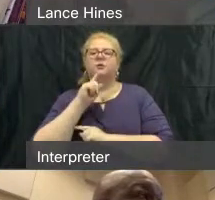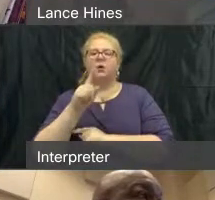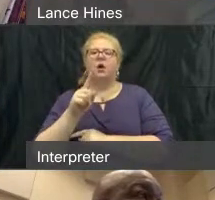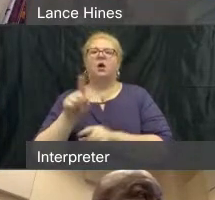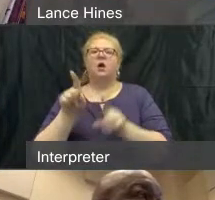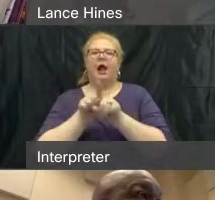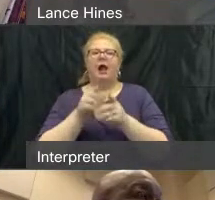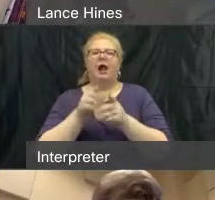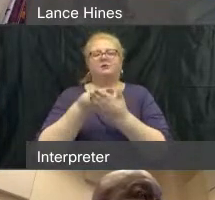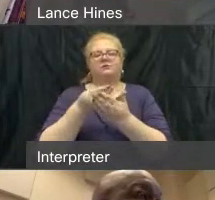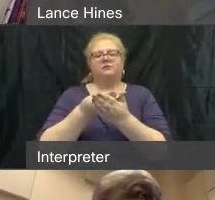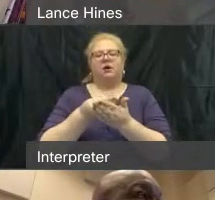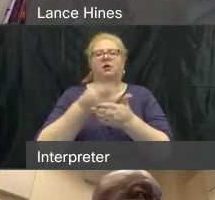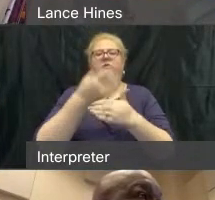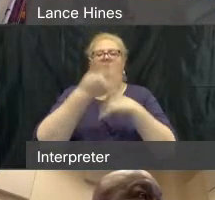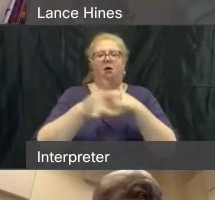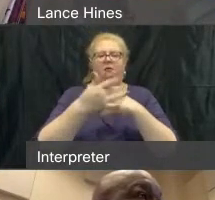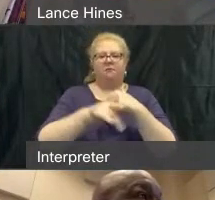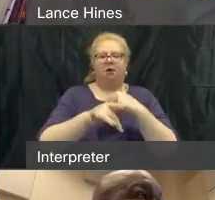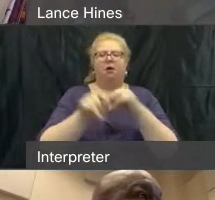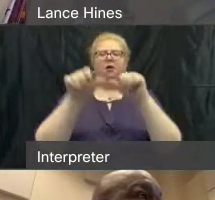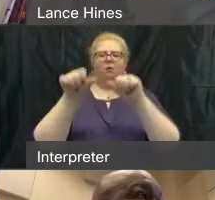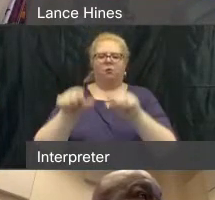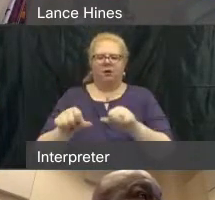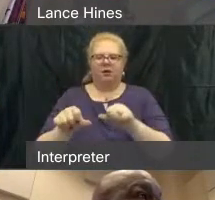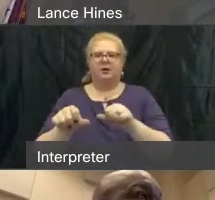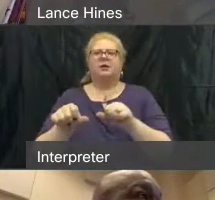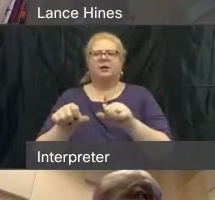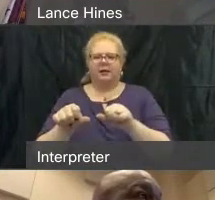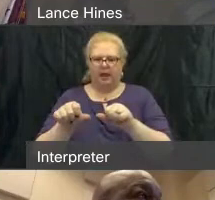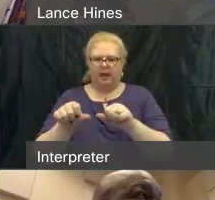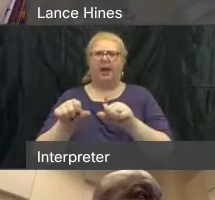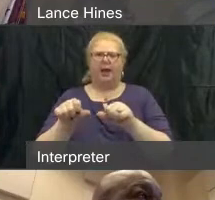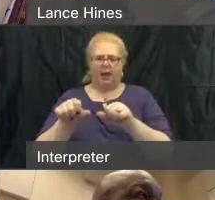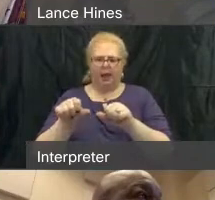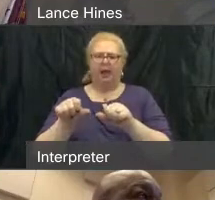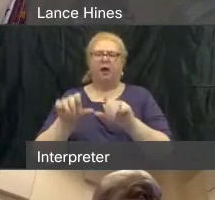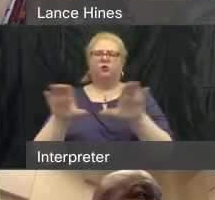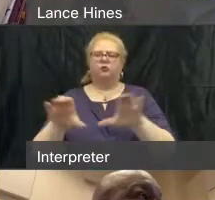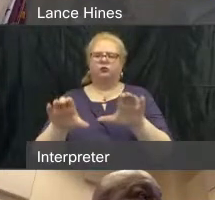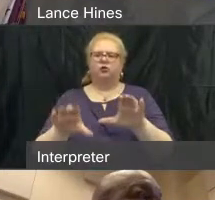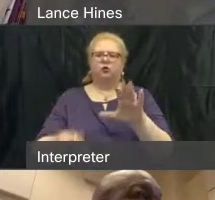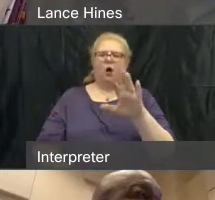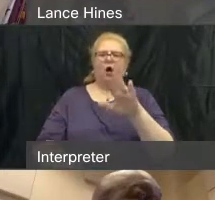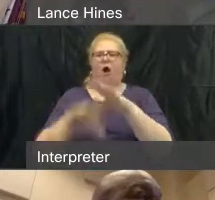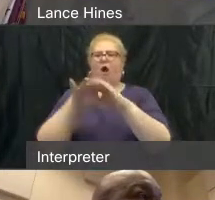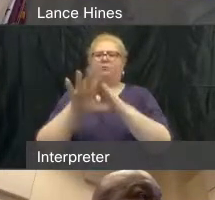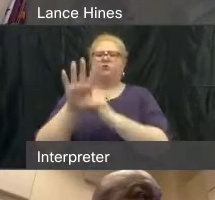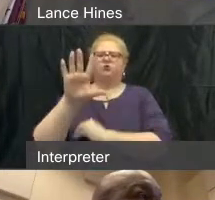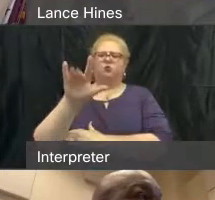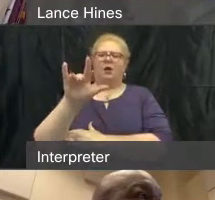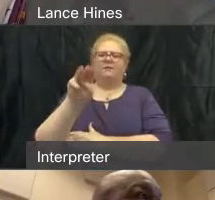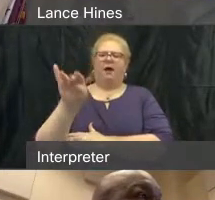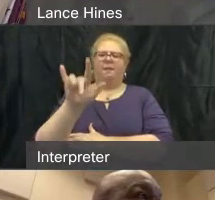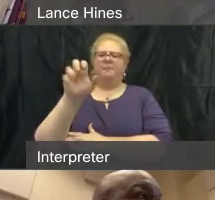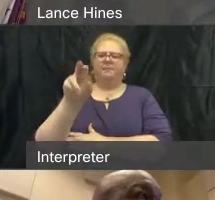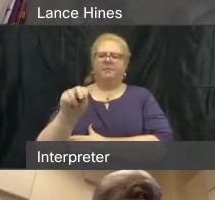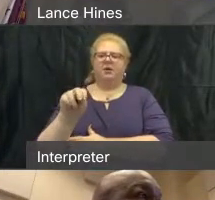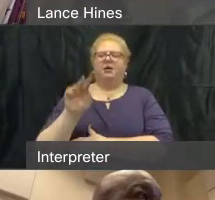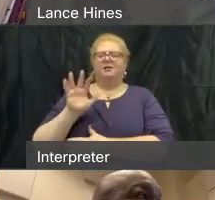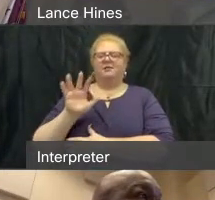are available, to address up to $25 million, I think $5 million a year, to identify in